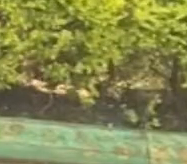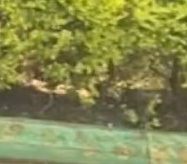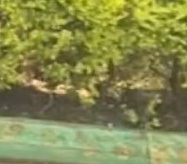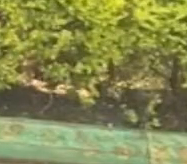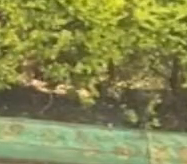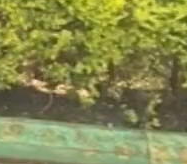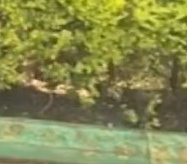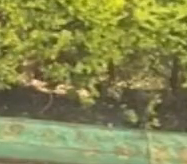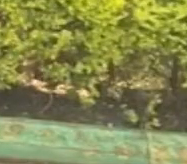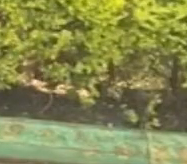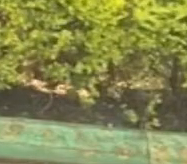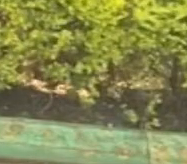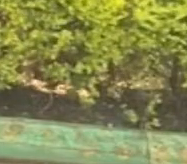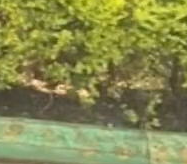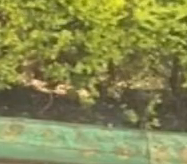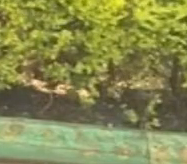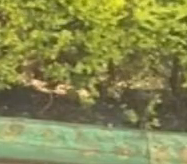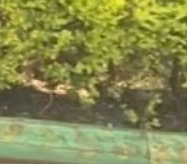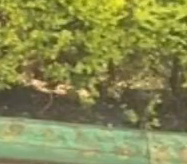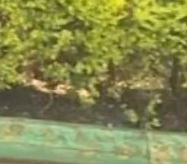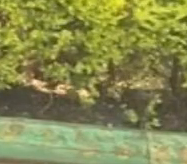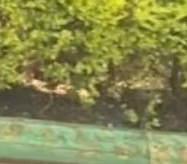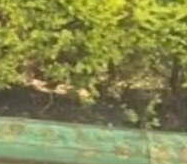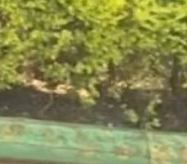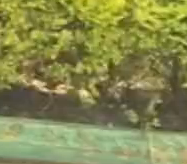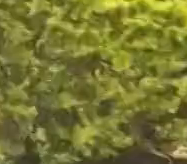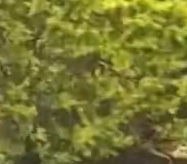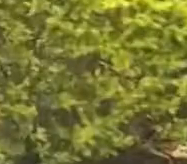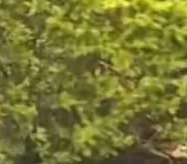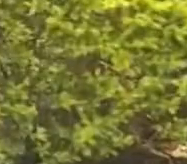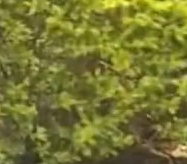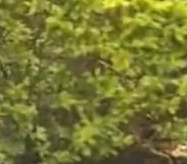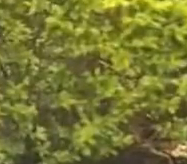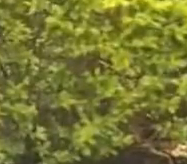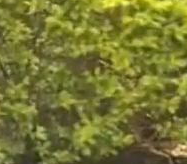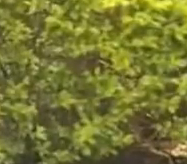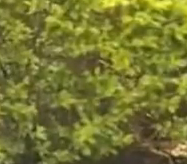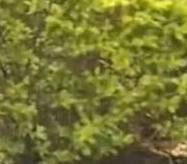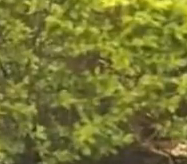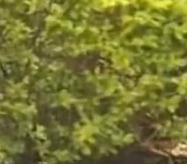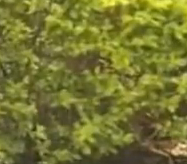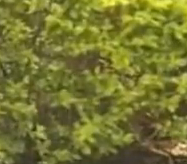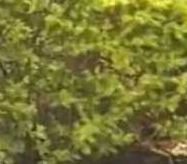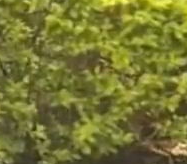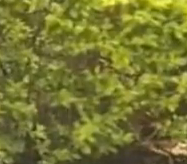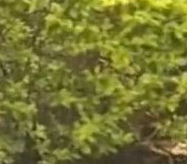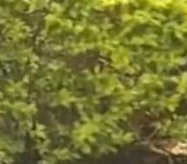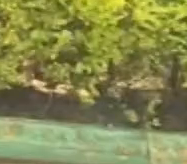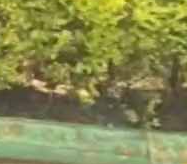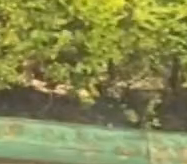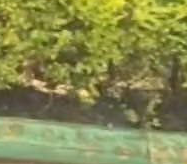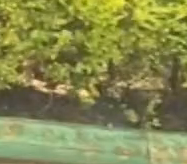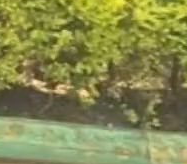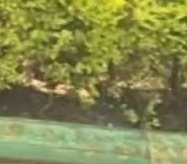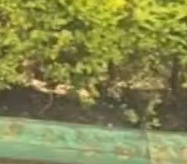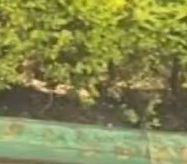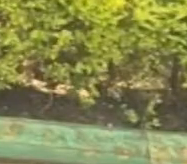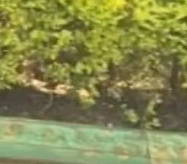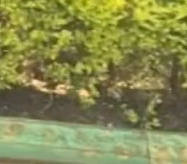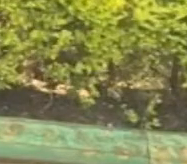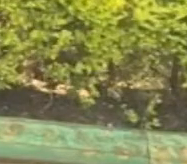Mpenzi mtazamaji, Christmas imekuja mapema na quick bid. Lucky bidda ako hapa, tumpe ndizi yake. Ndio huyu